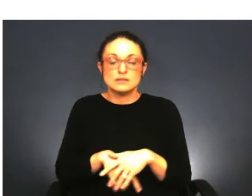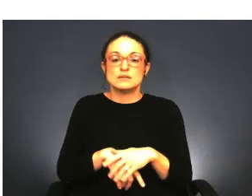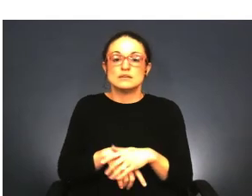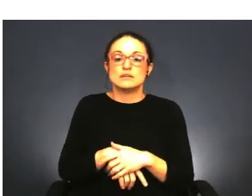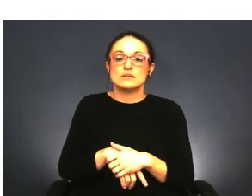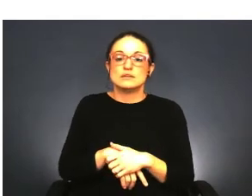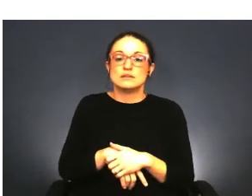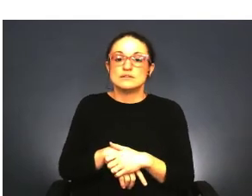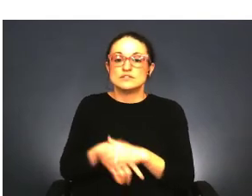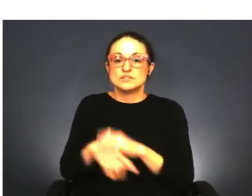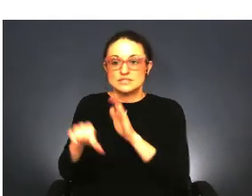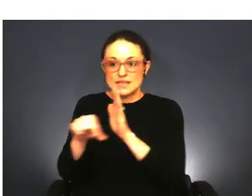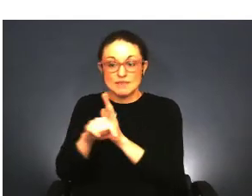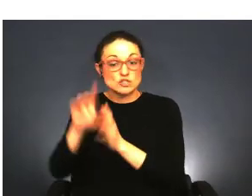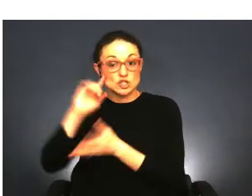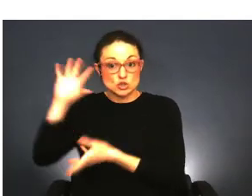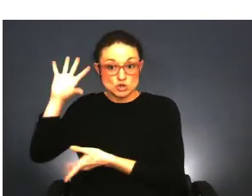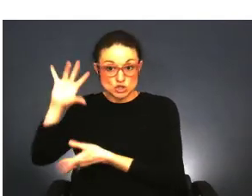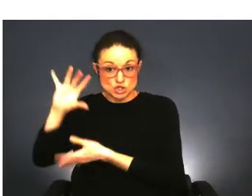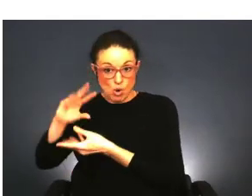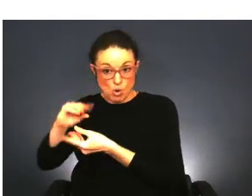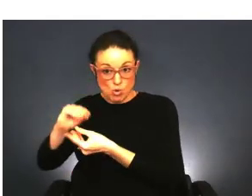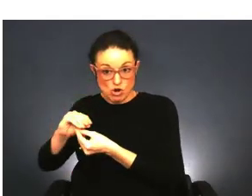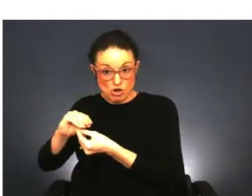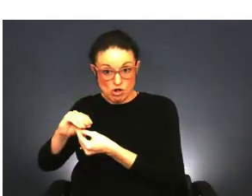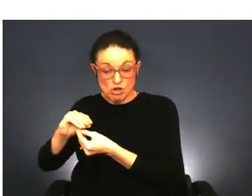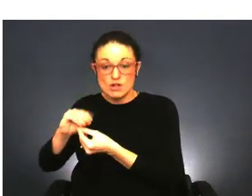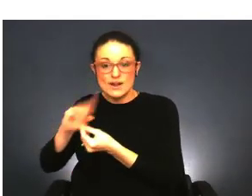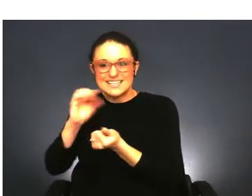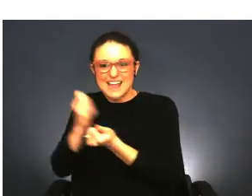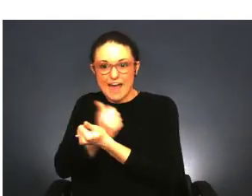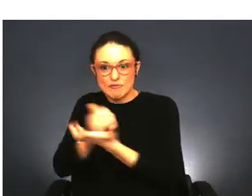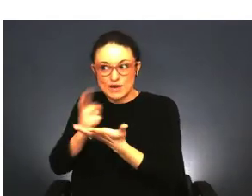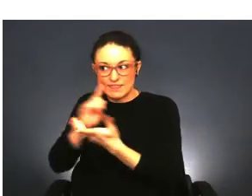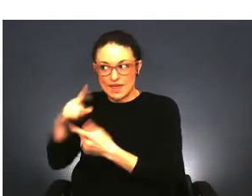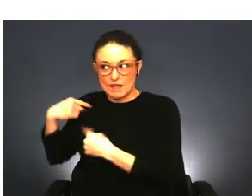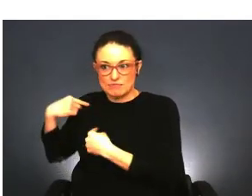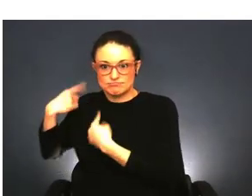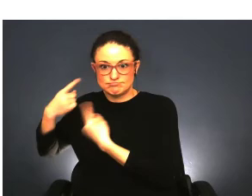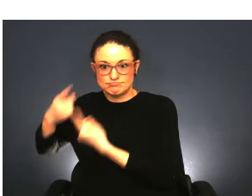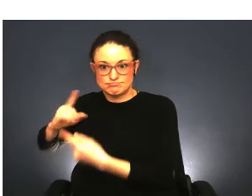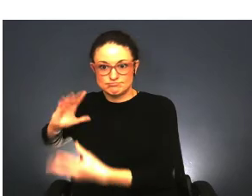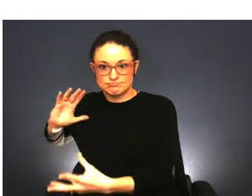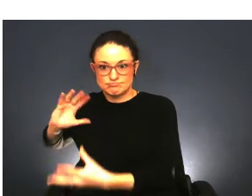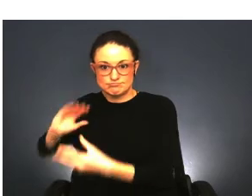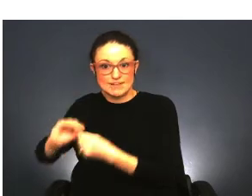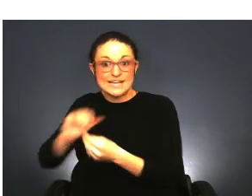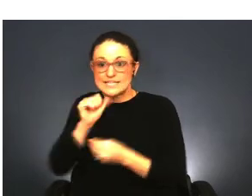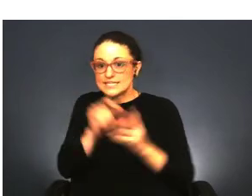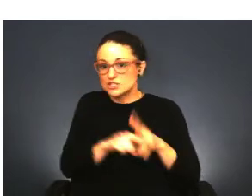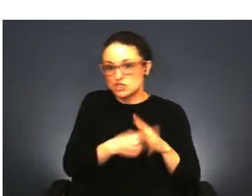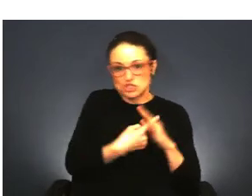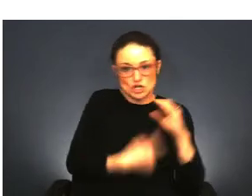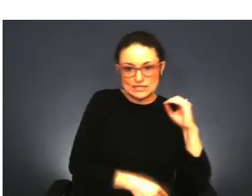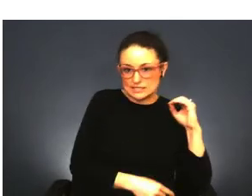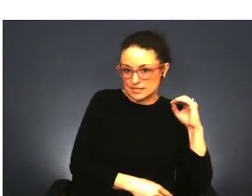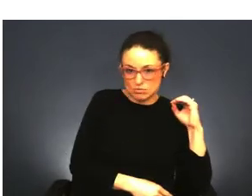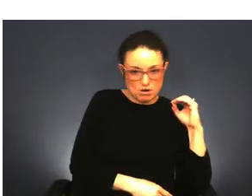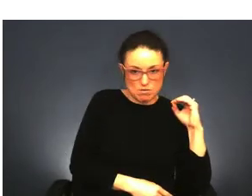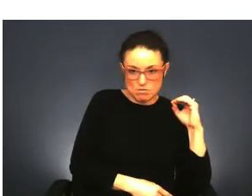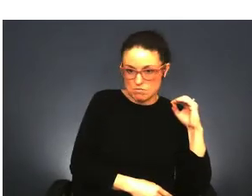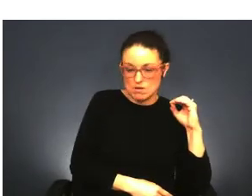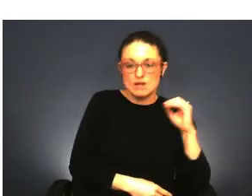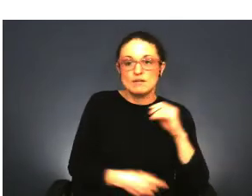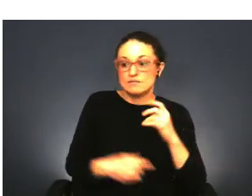on everything that's done progressively. Okay, so it doesn't start at 0. He got 100, he